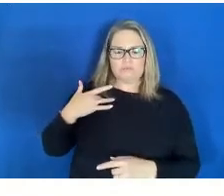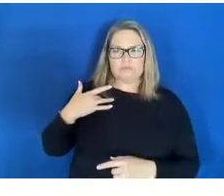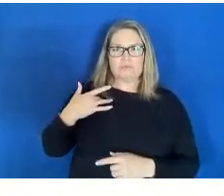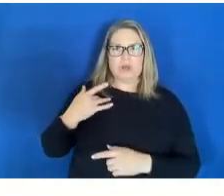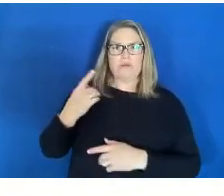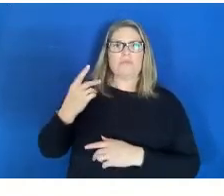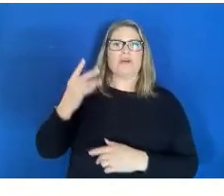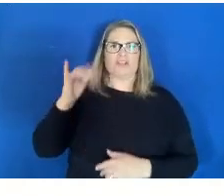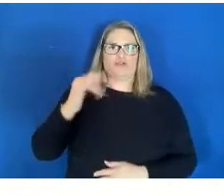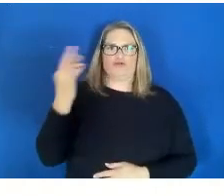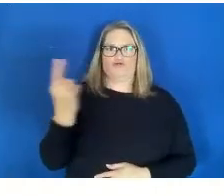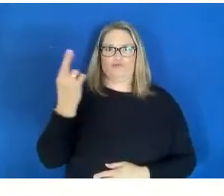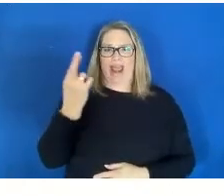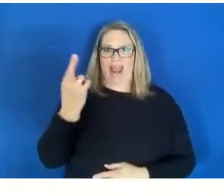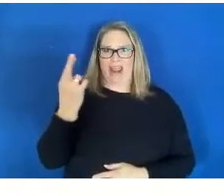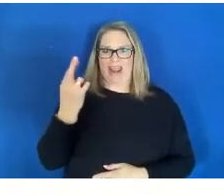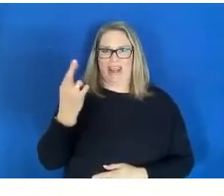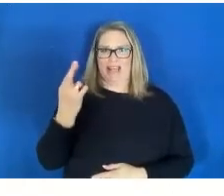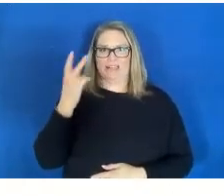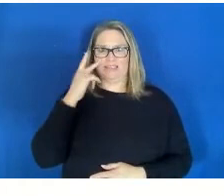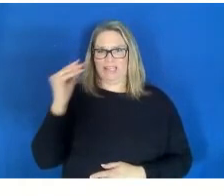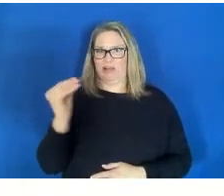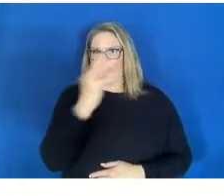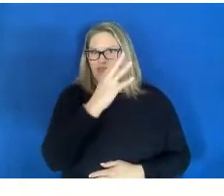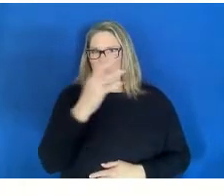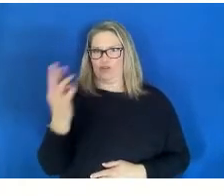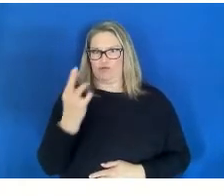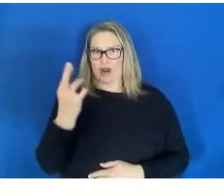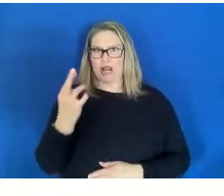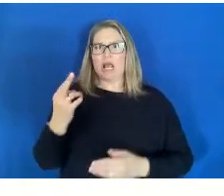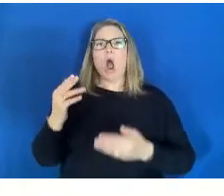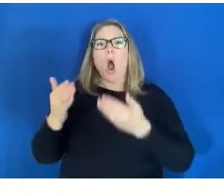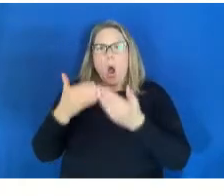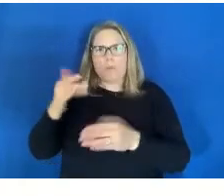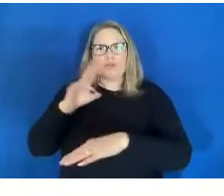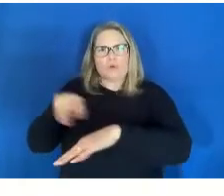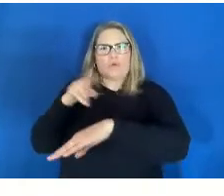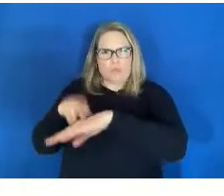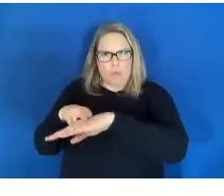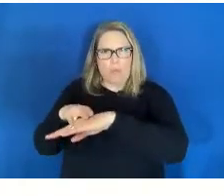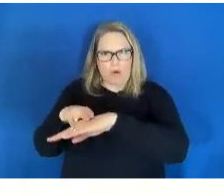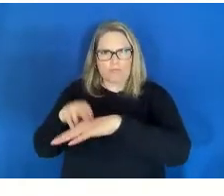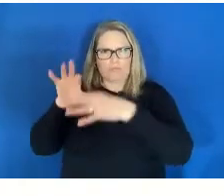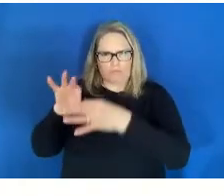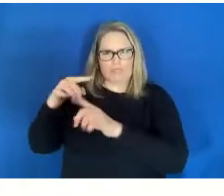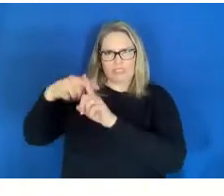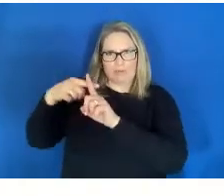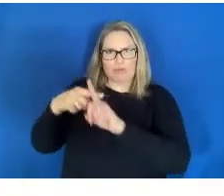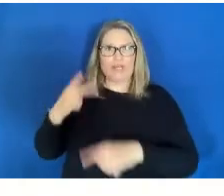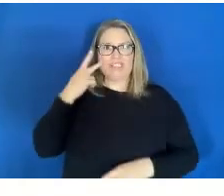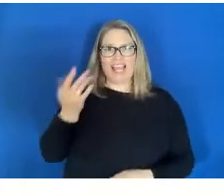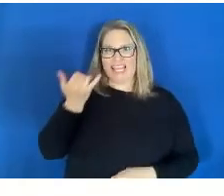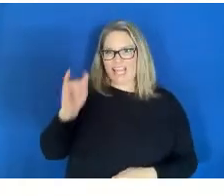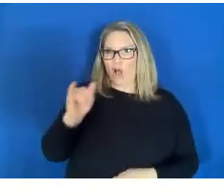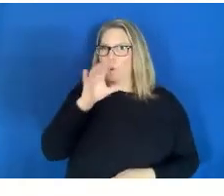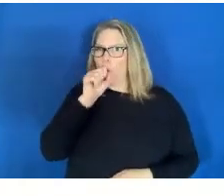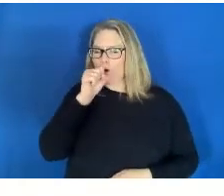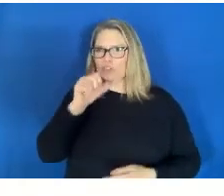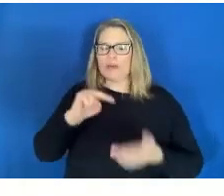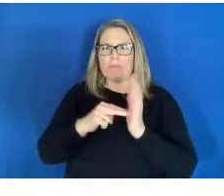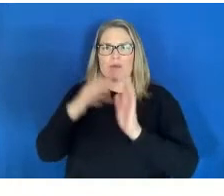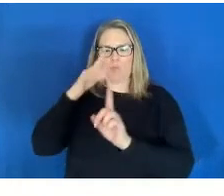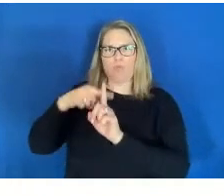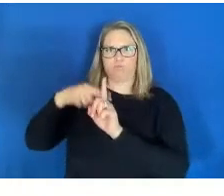gray areas indicate near normal, and the areas in yellow or orange indicate above normal